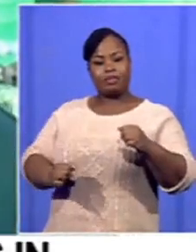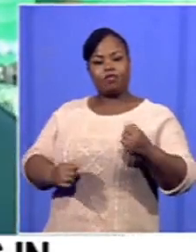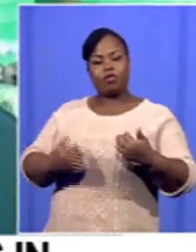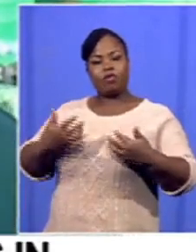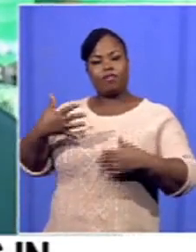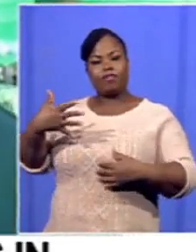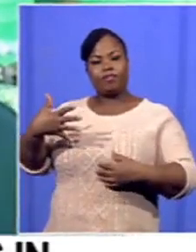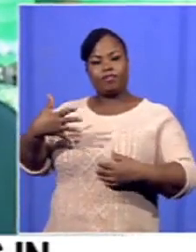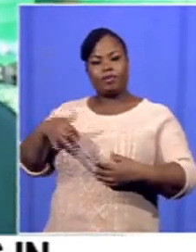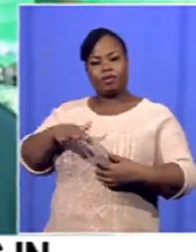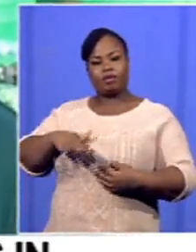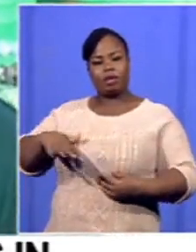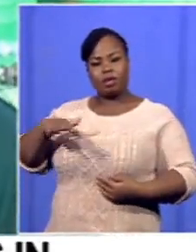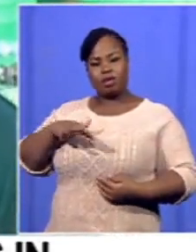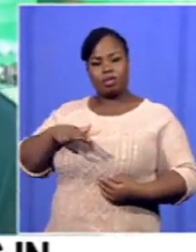5 places.